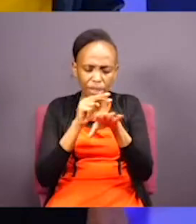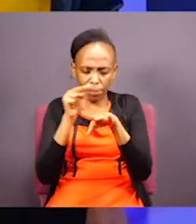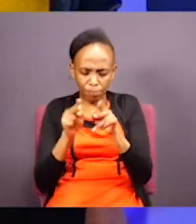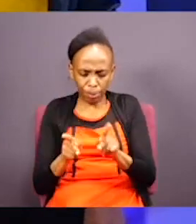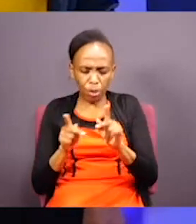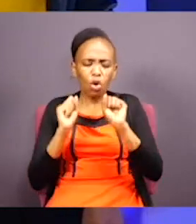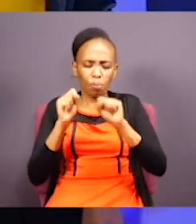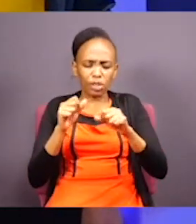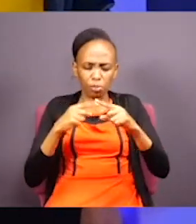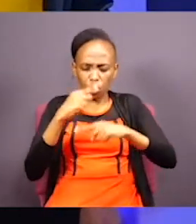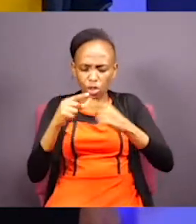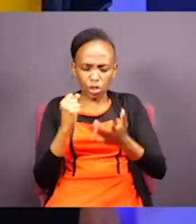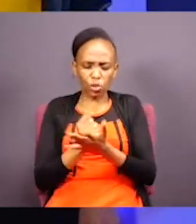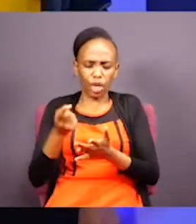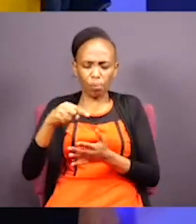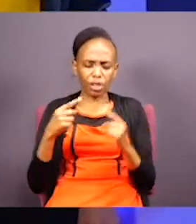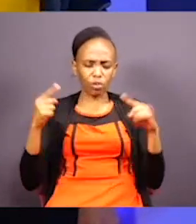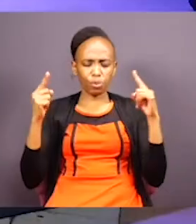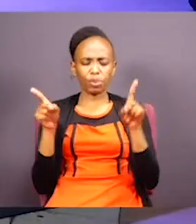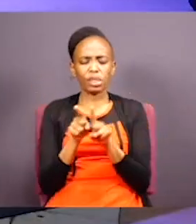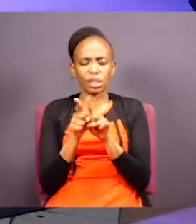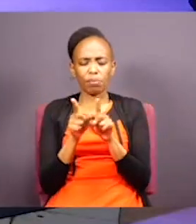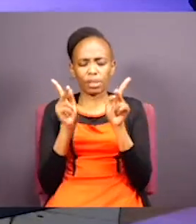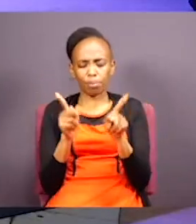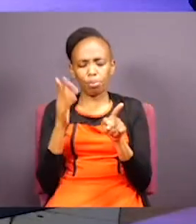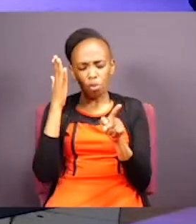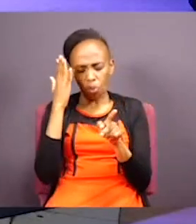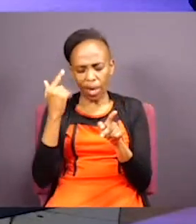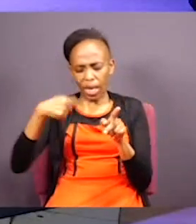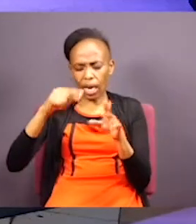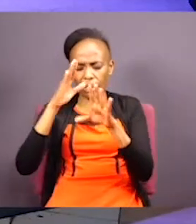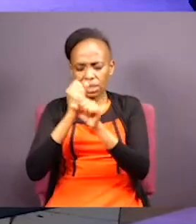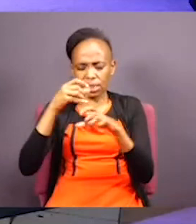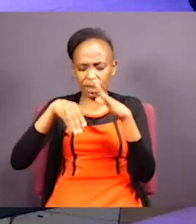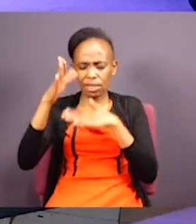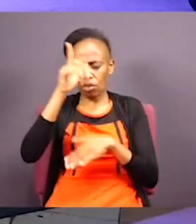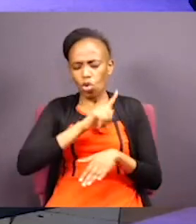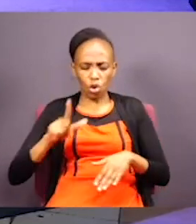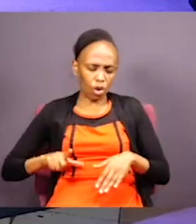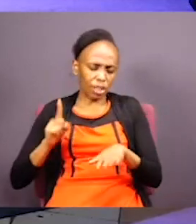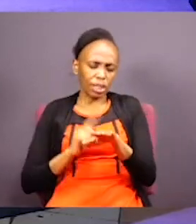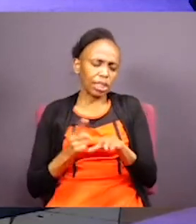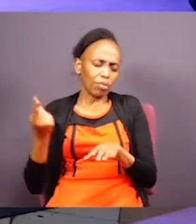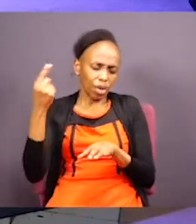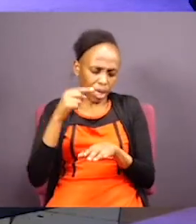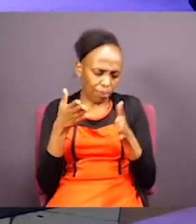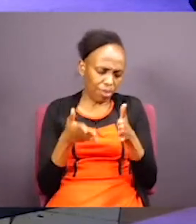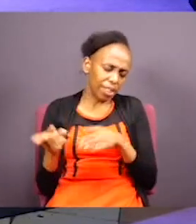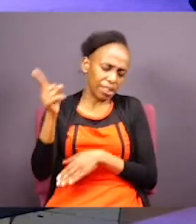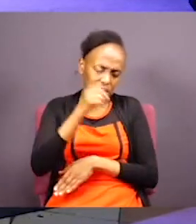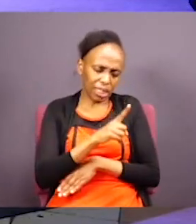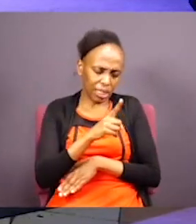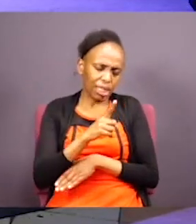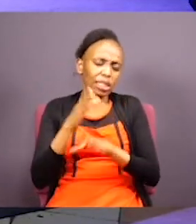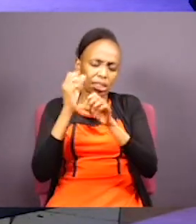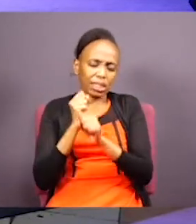mighty Father, to help us to prosper as a people, because our trust is in you. Lord, as we come this day, mighty Father, trusting